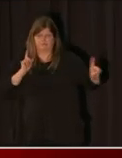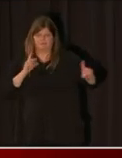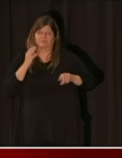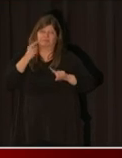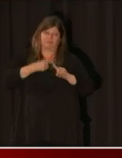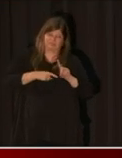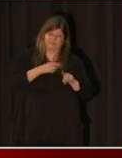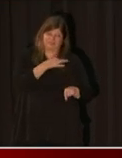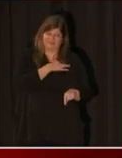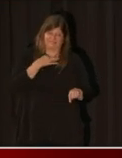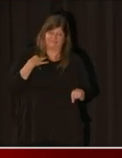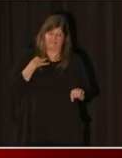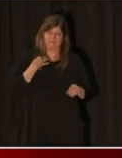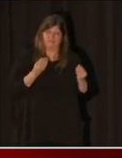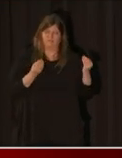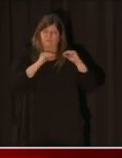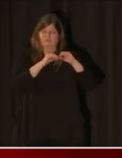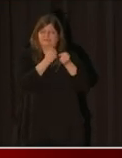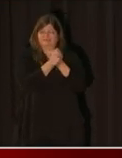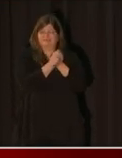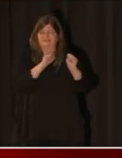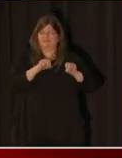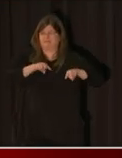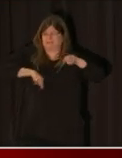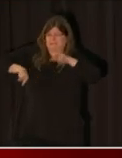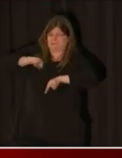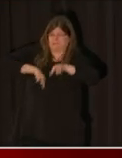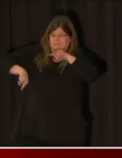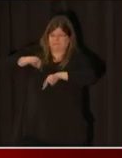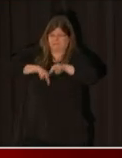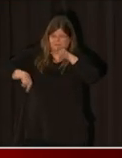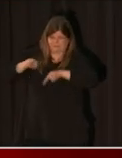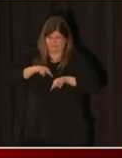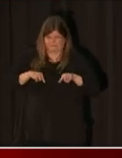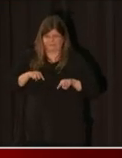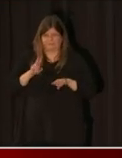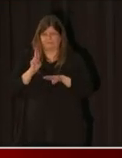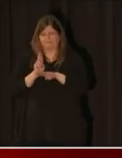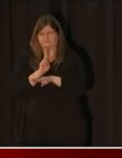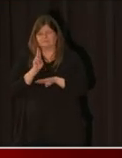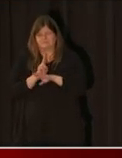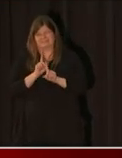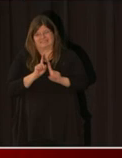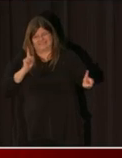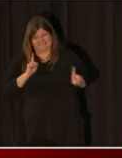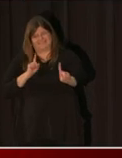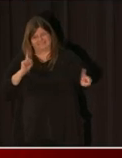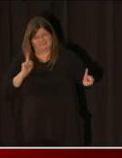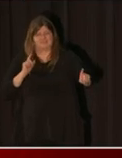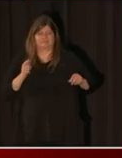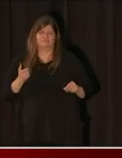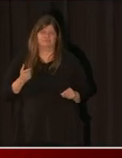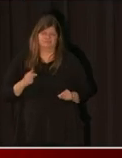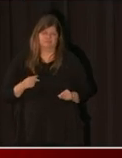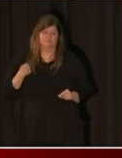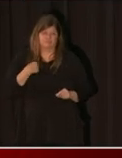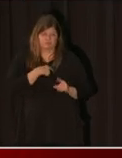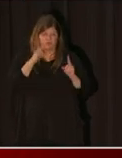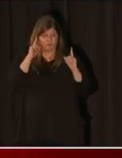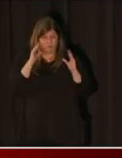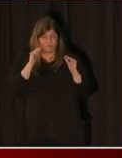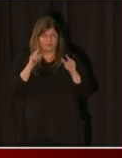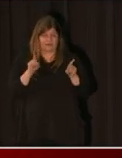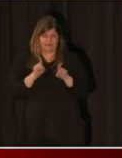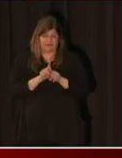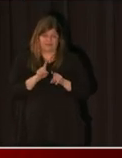oversee the application of those distancing policies. And that we hope, like FEMS and like MPD, who